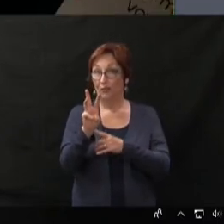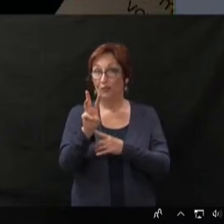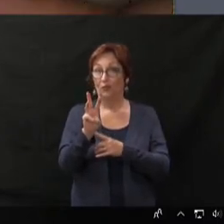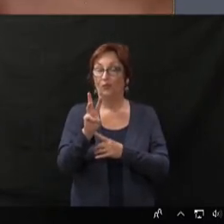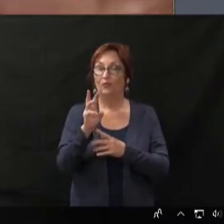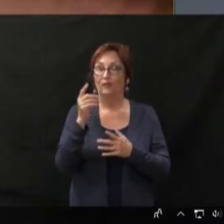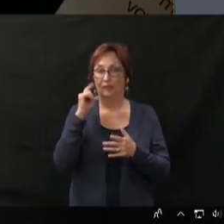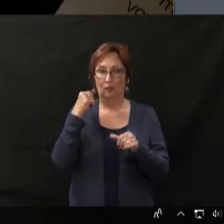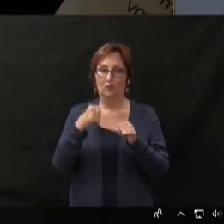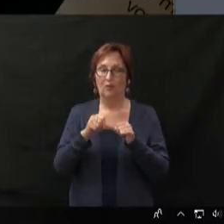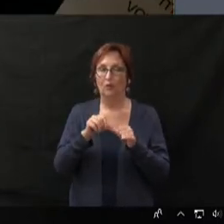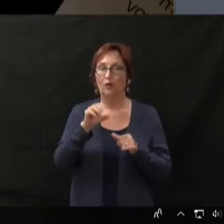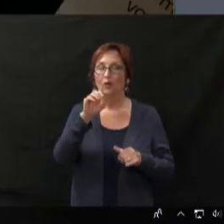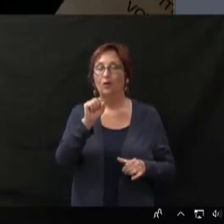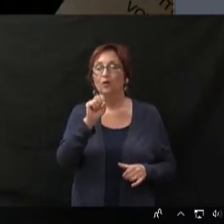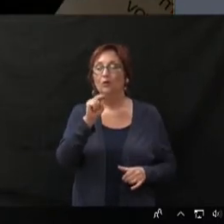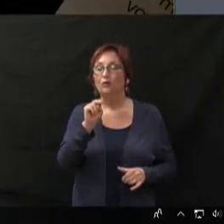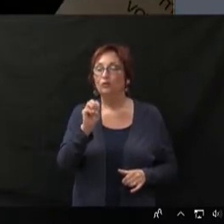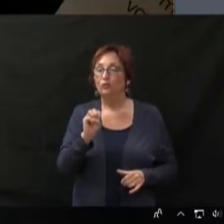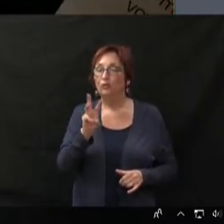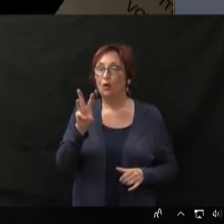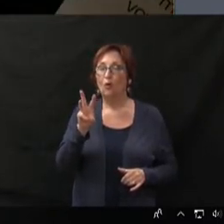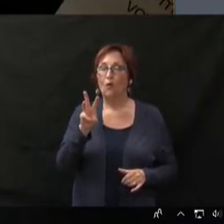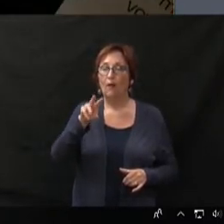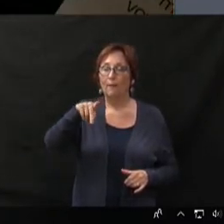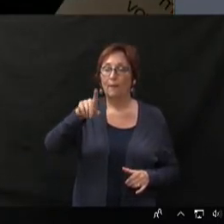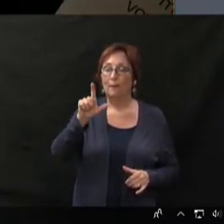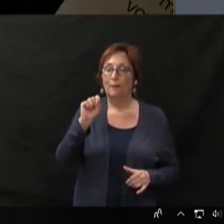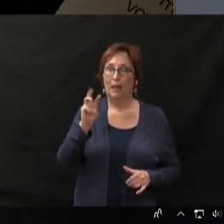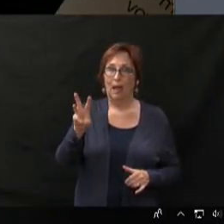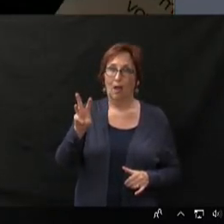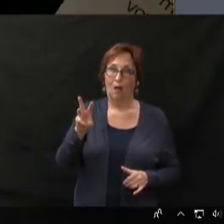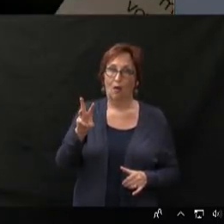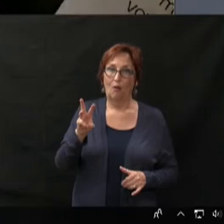plow. Those are the two sounds for O-W.